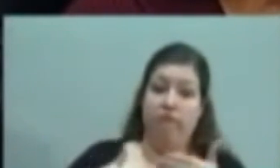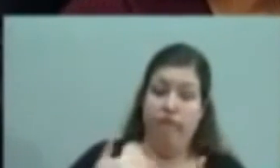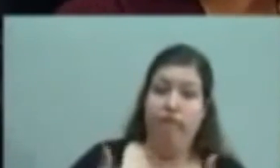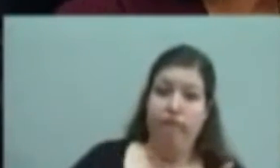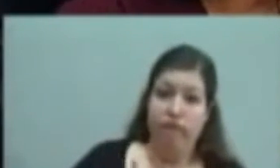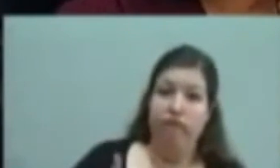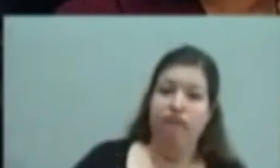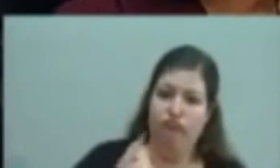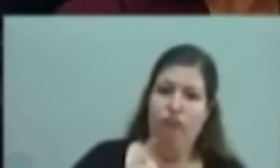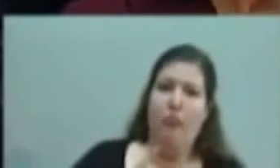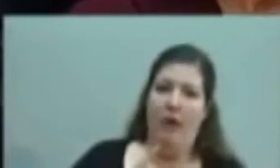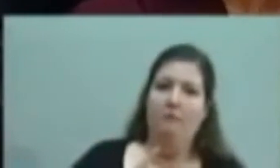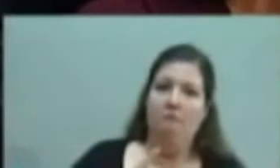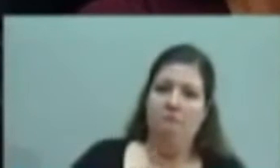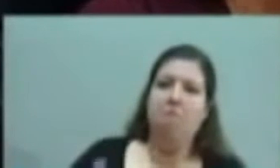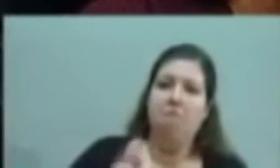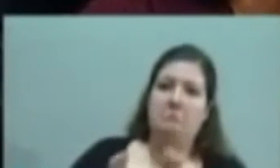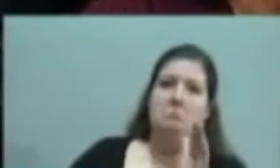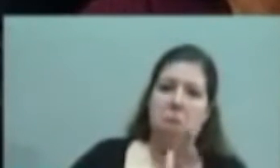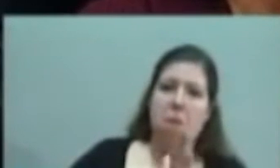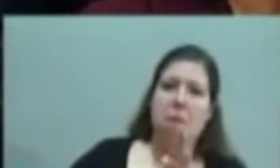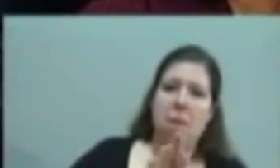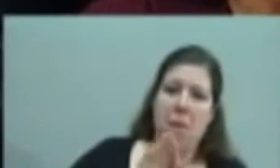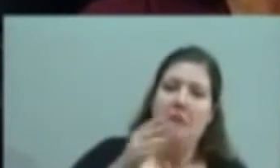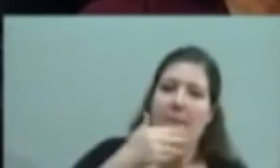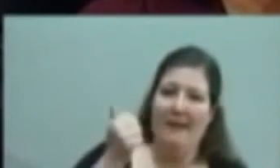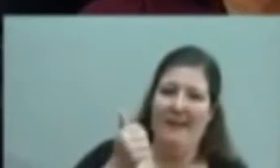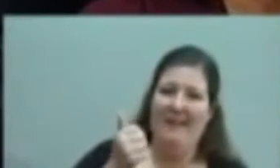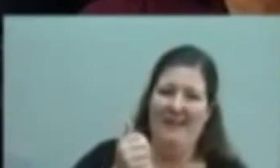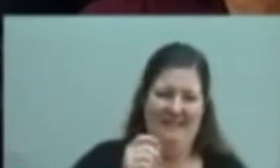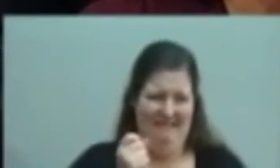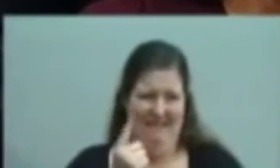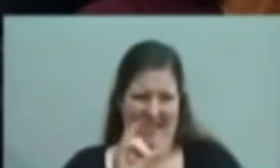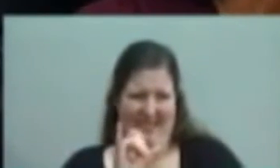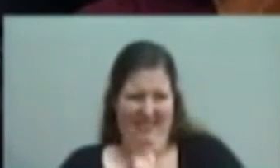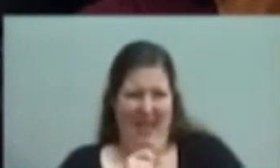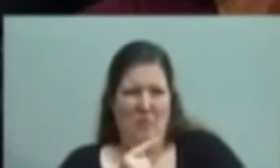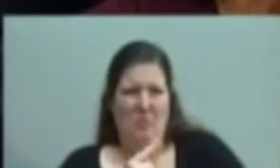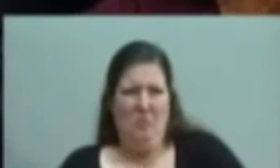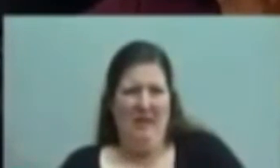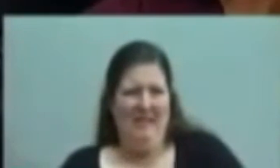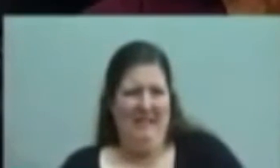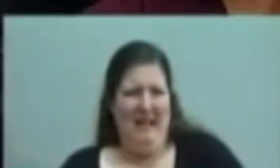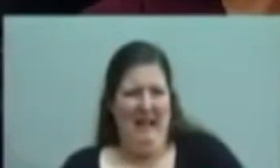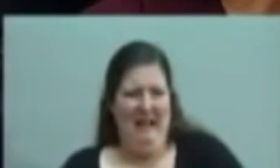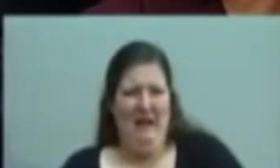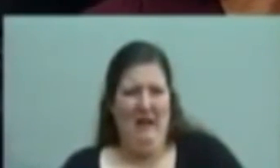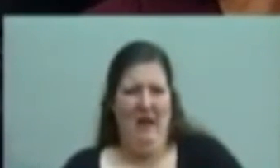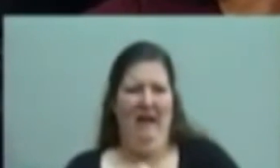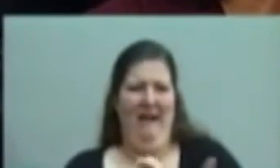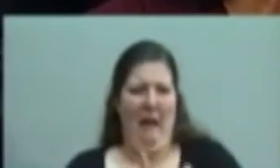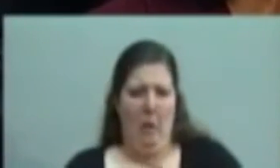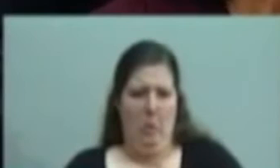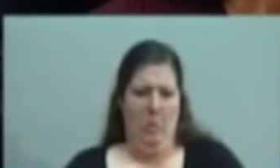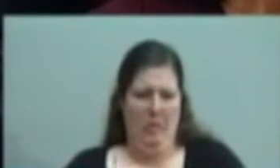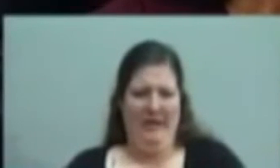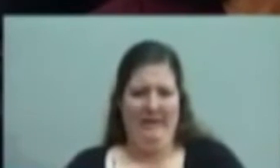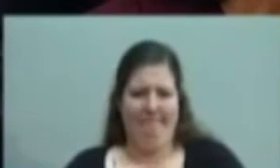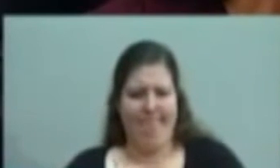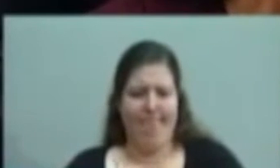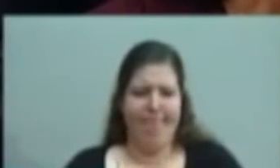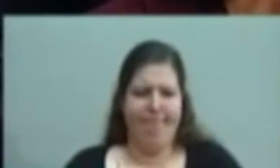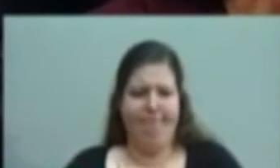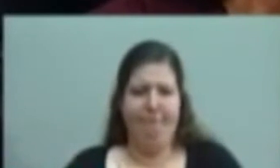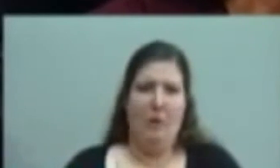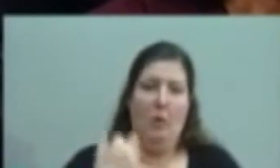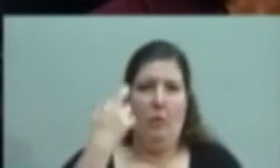in the right direction. But how can that be in the right direction? How can we rationalize that